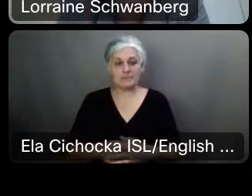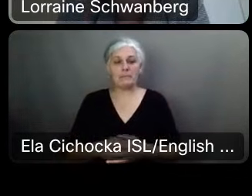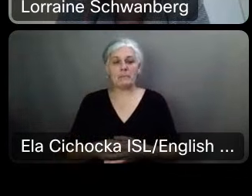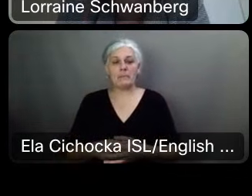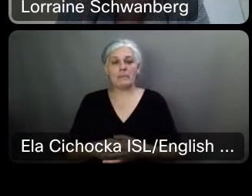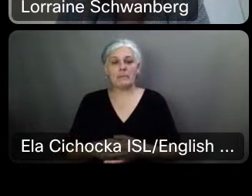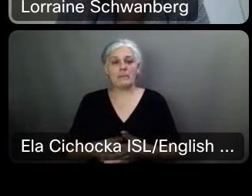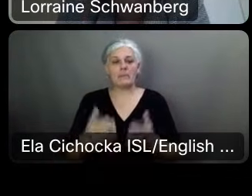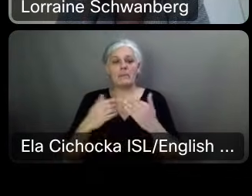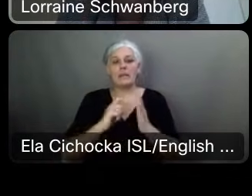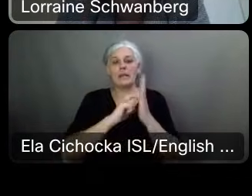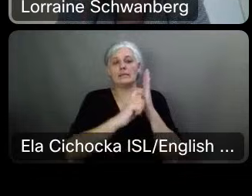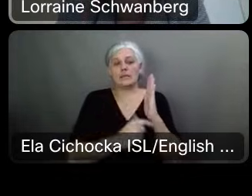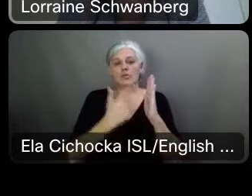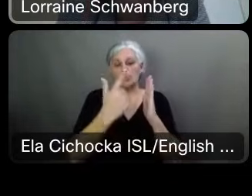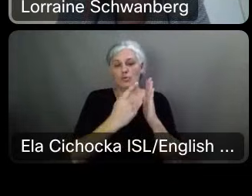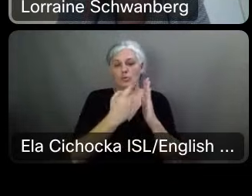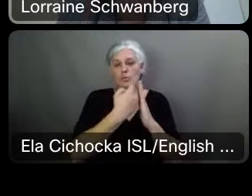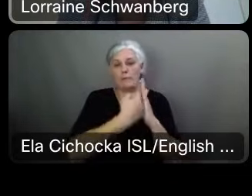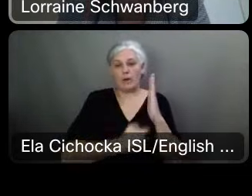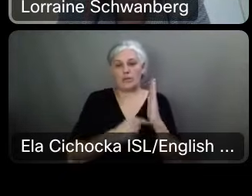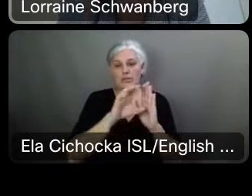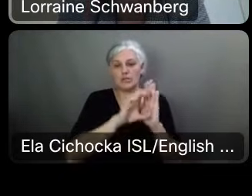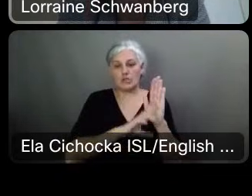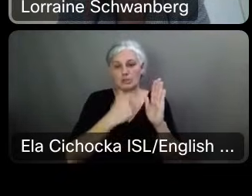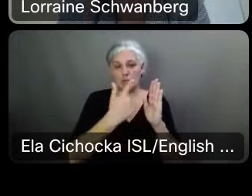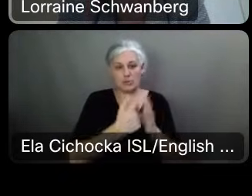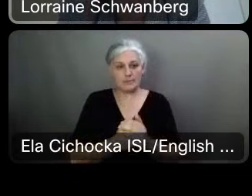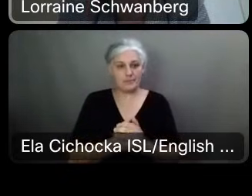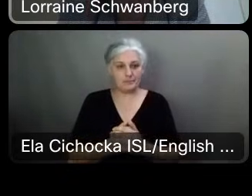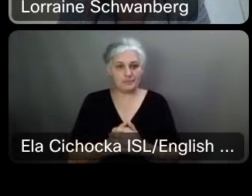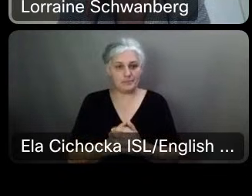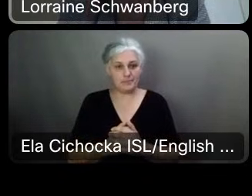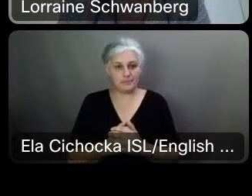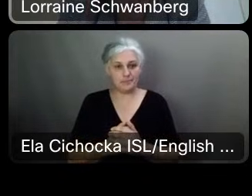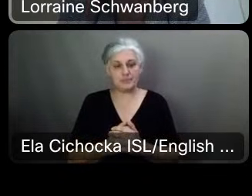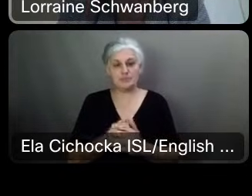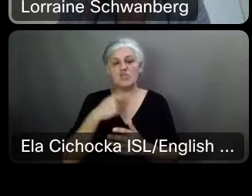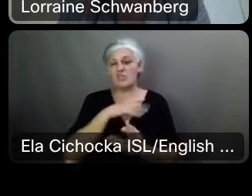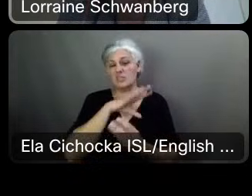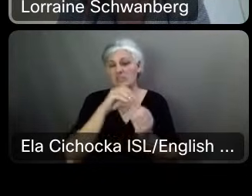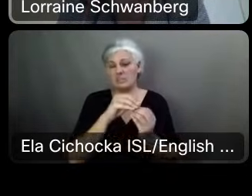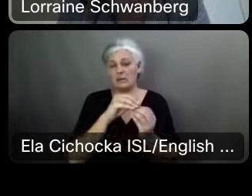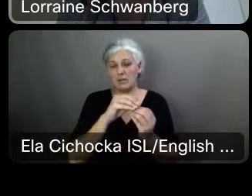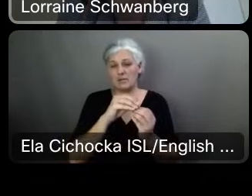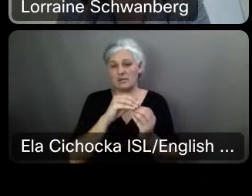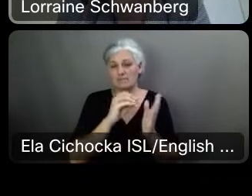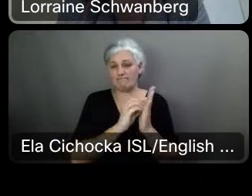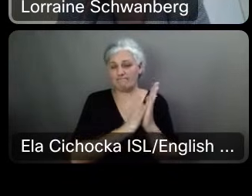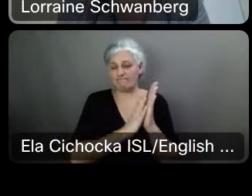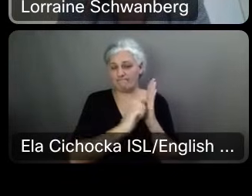Section 2 of the policy, chapter 2, is in particular just, I suppose, just summarising kind of key drivers for